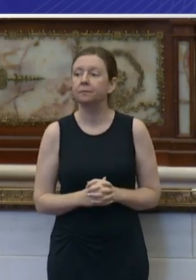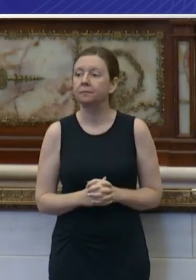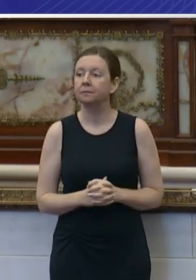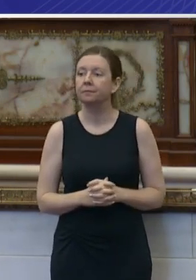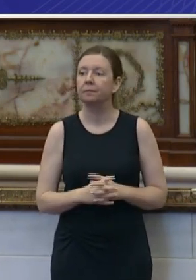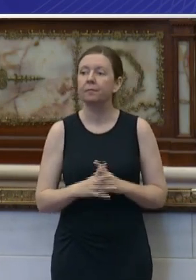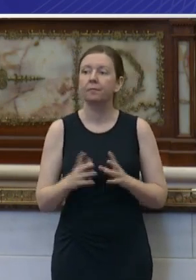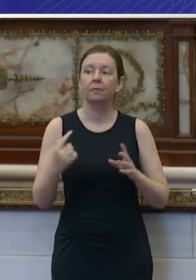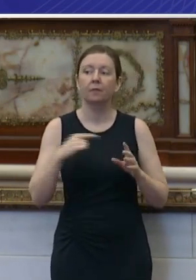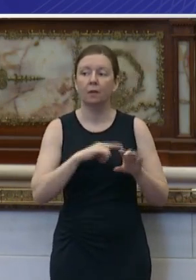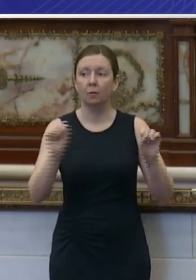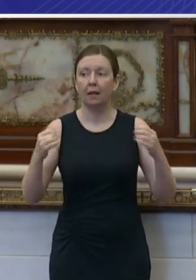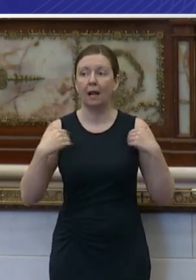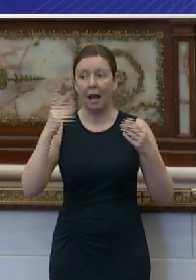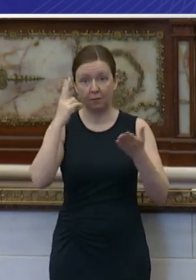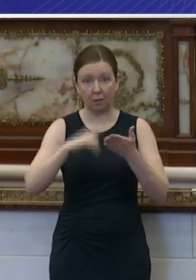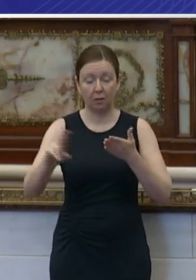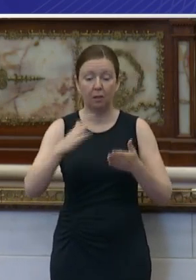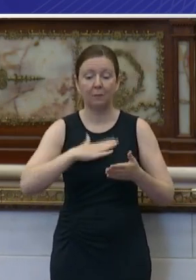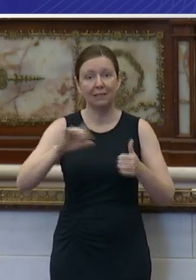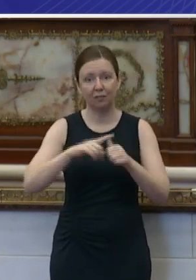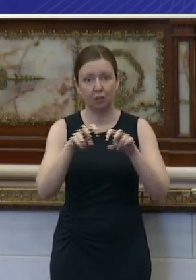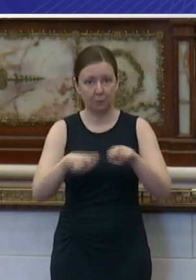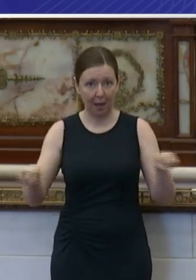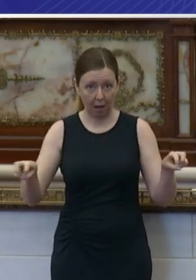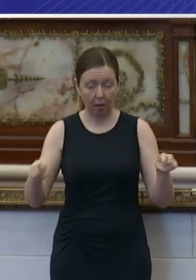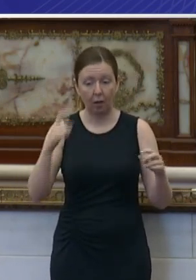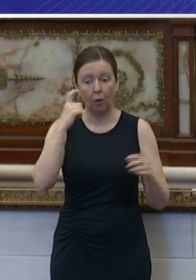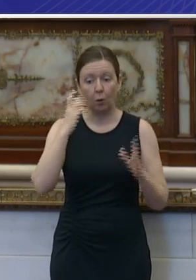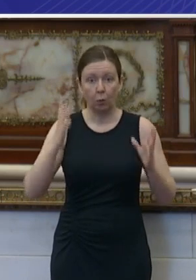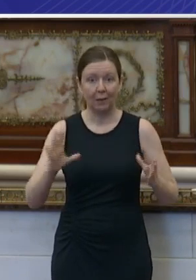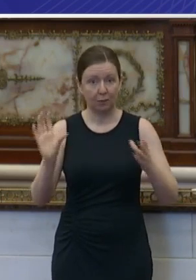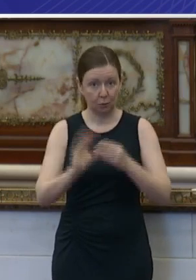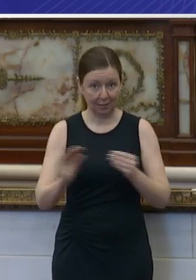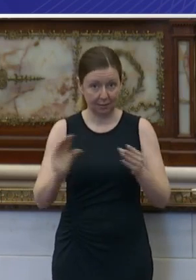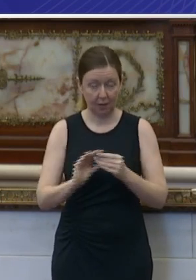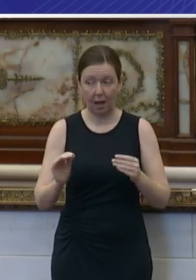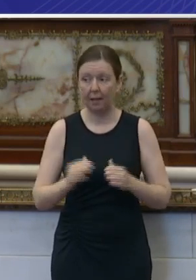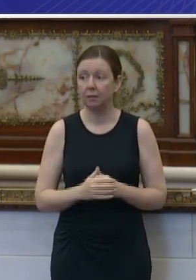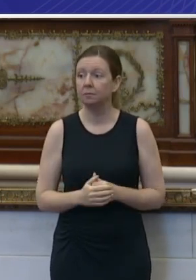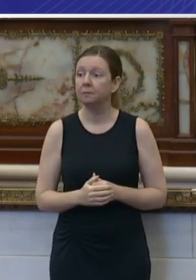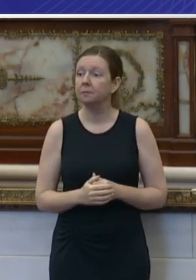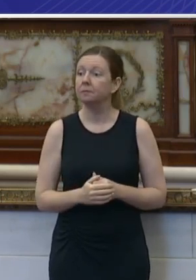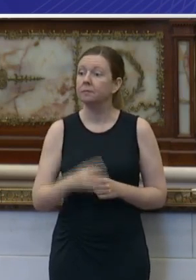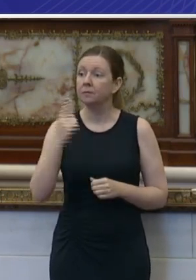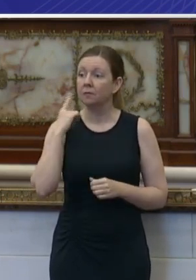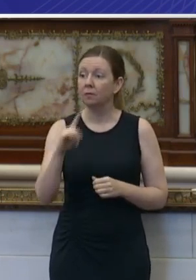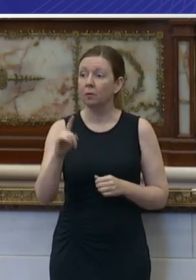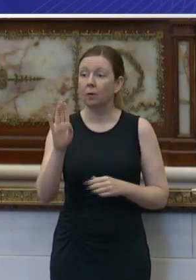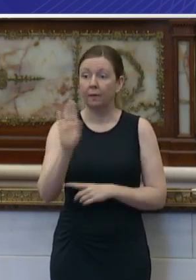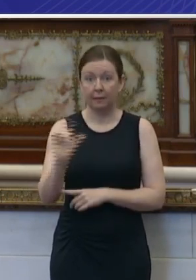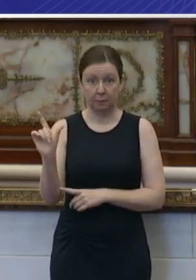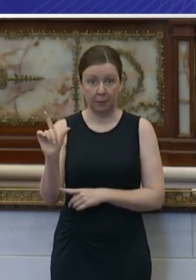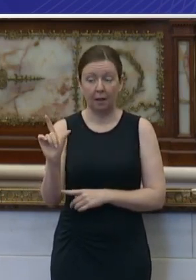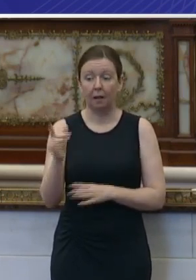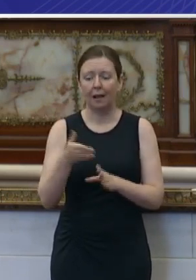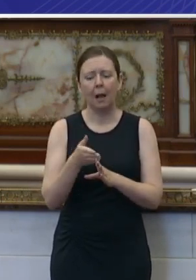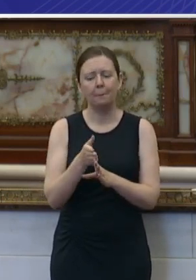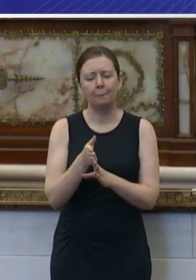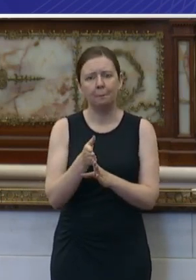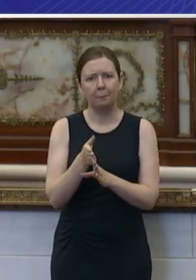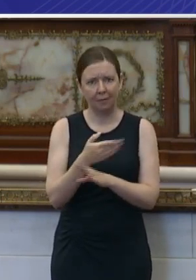And if we could have the clerk please call the first panel or witness to testify for this bill. And before